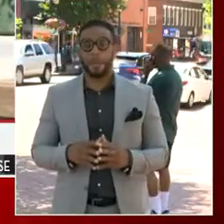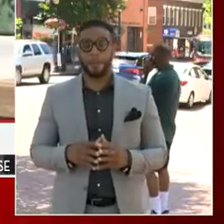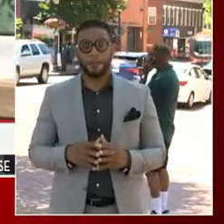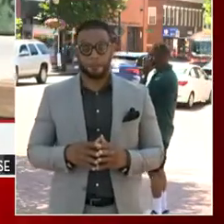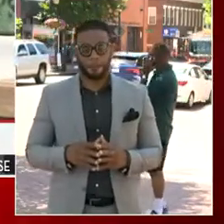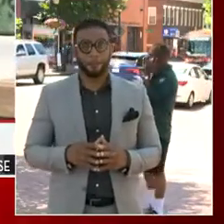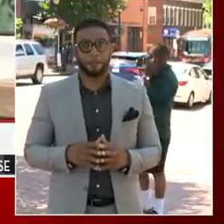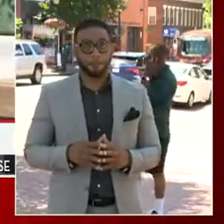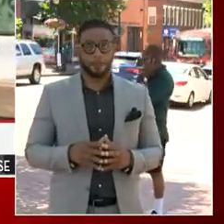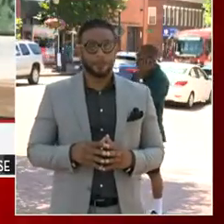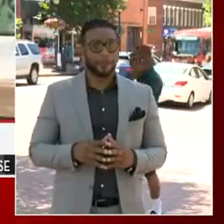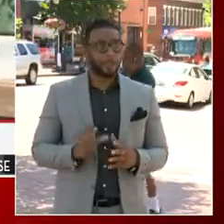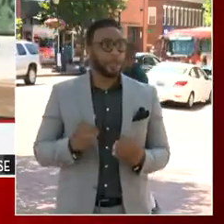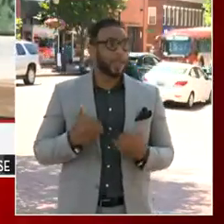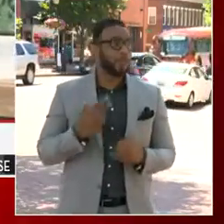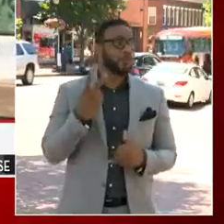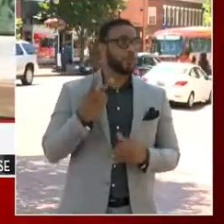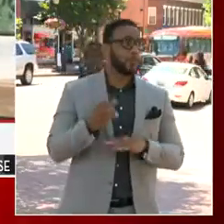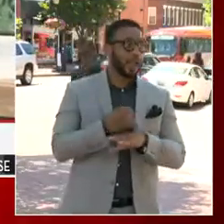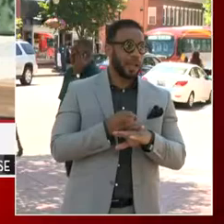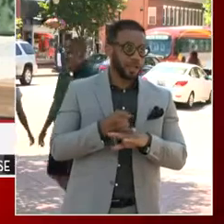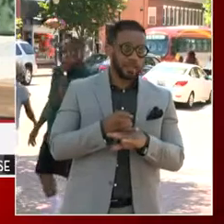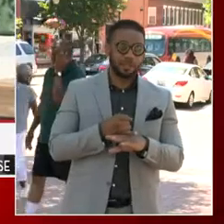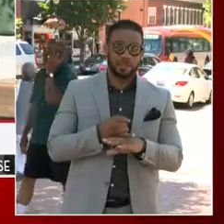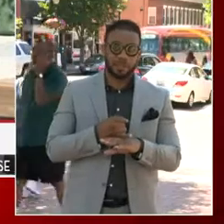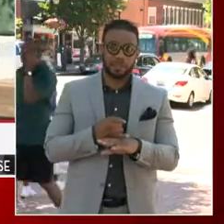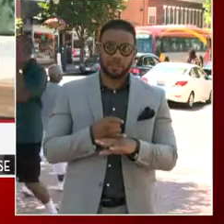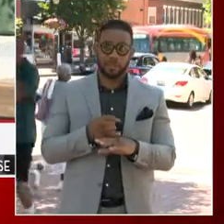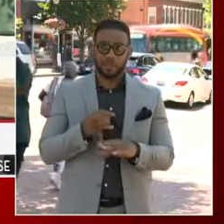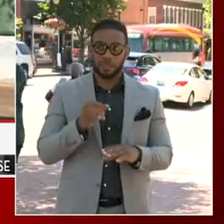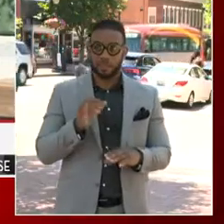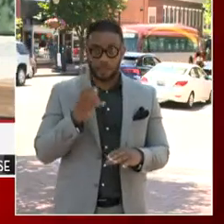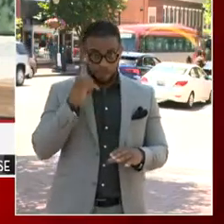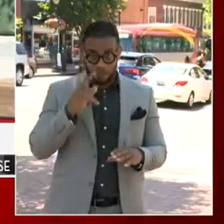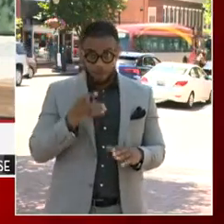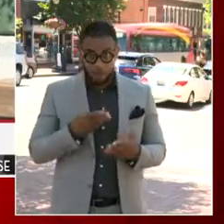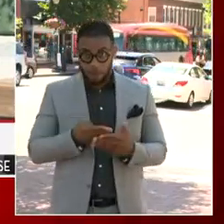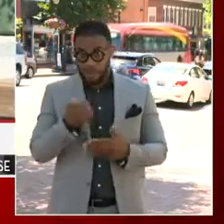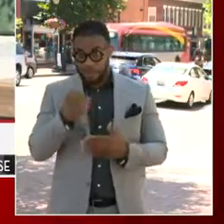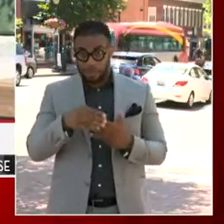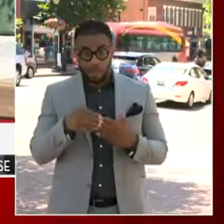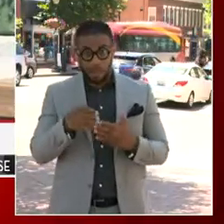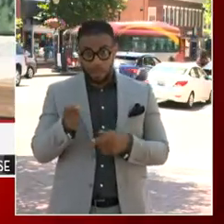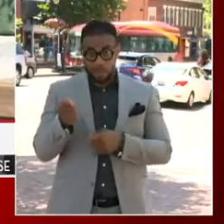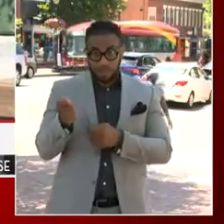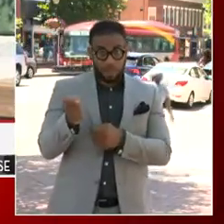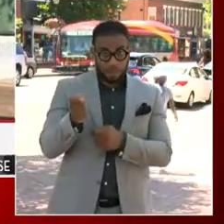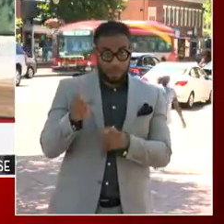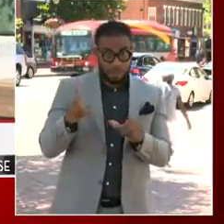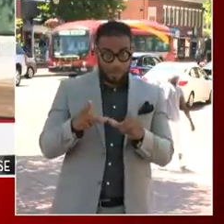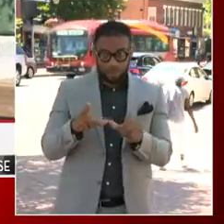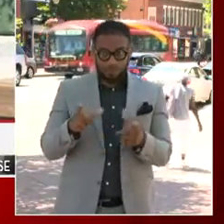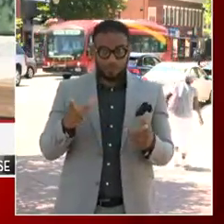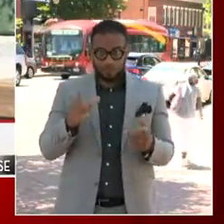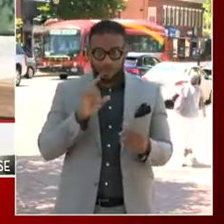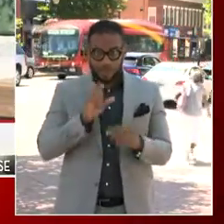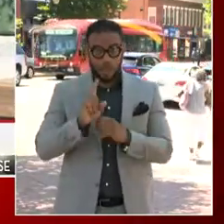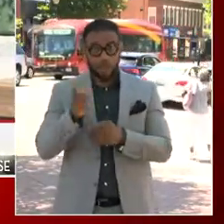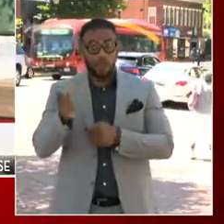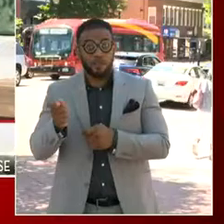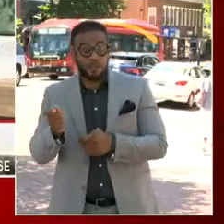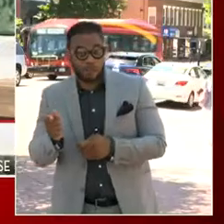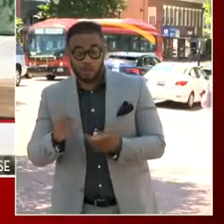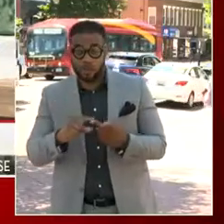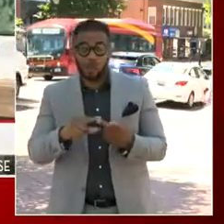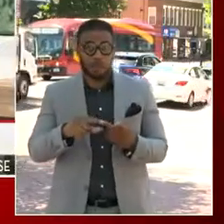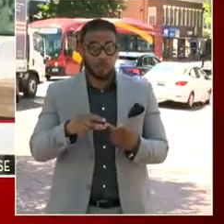yes, we do. So we have 2 islands that if you buy a $10 fishing license, you can actually go fish,